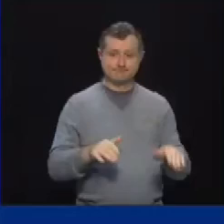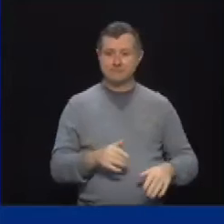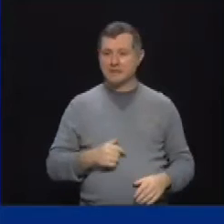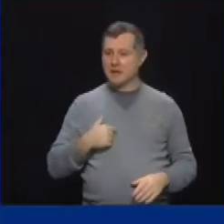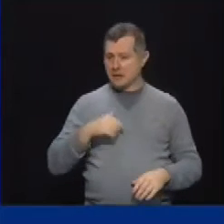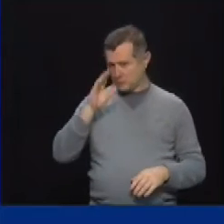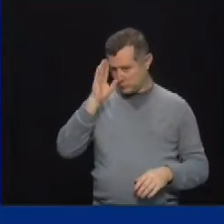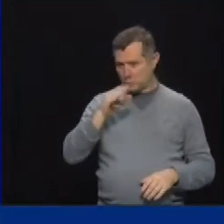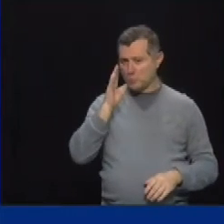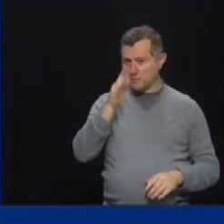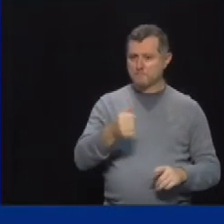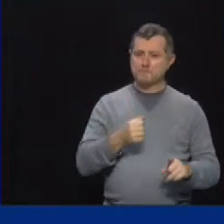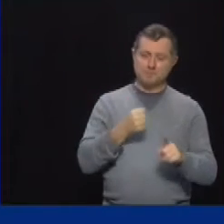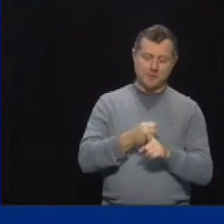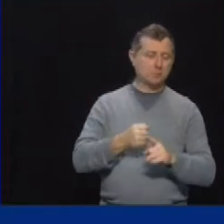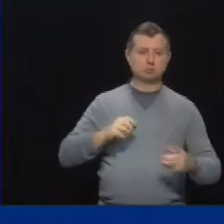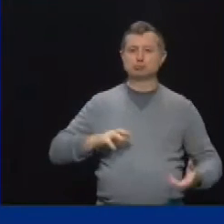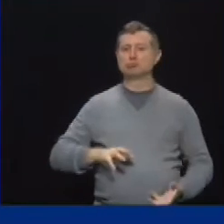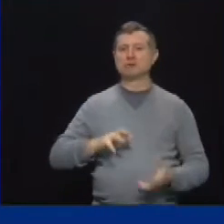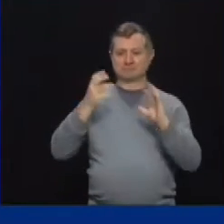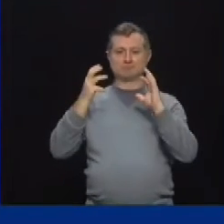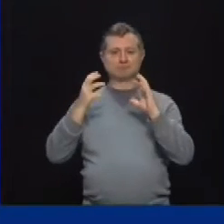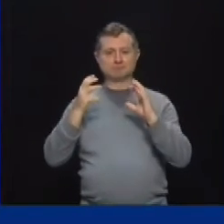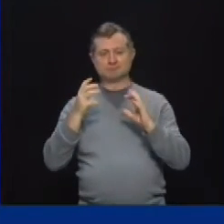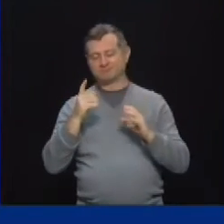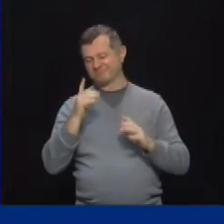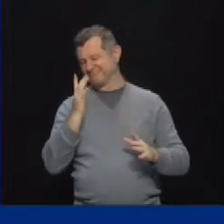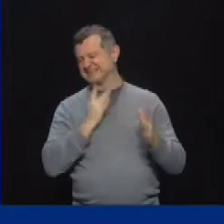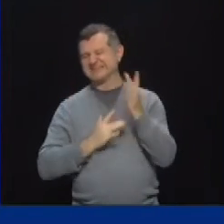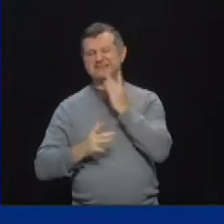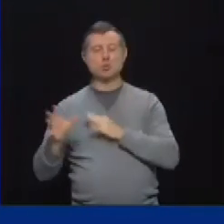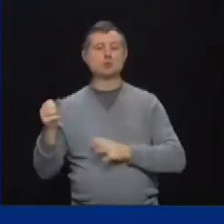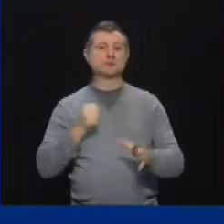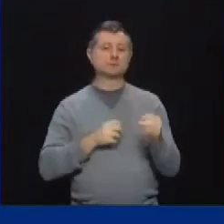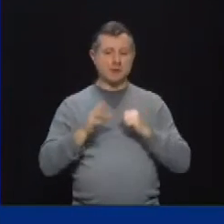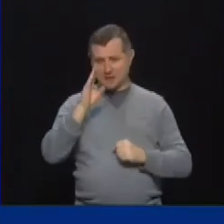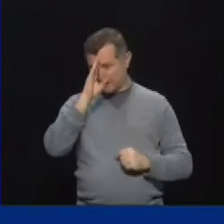to staffing in healthcare facilities, hospitals, nursing homes.